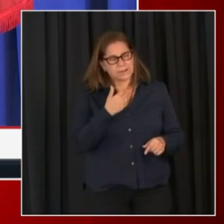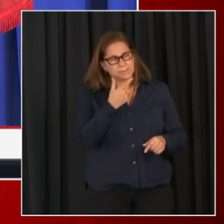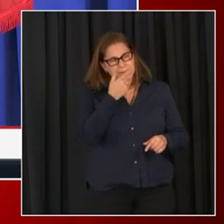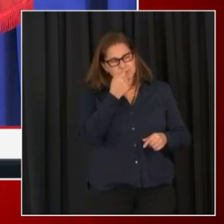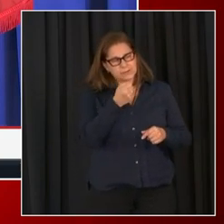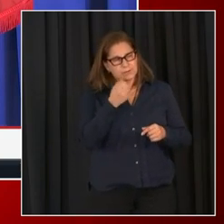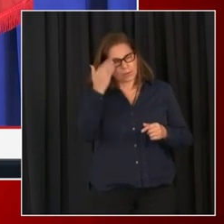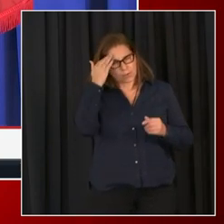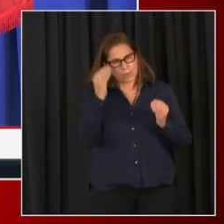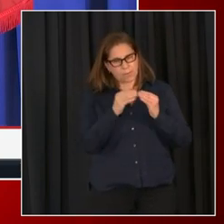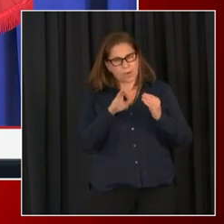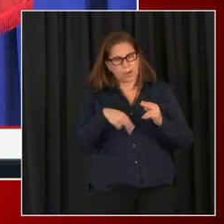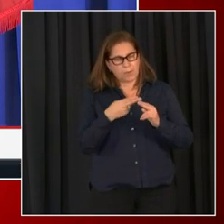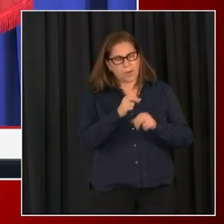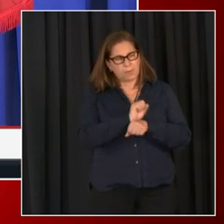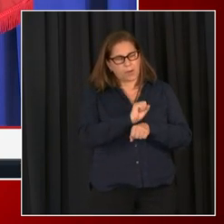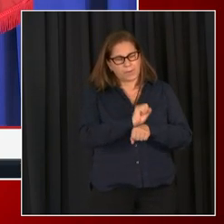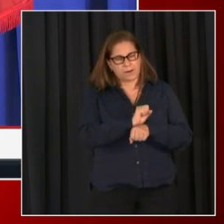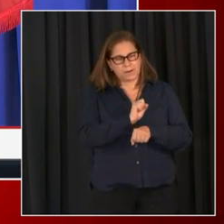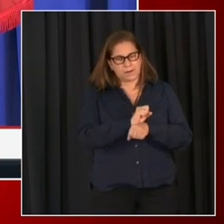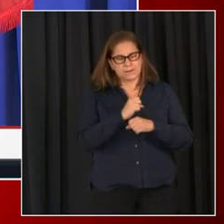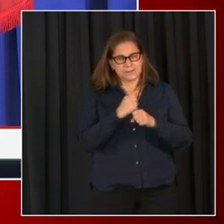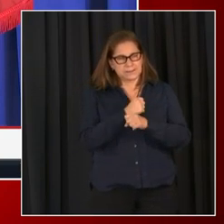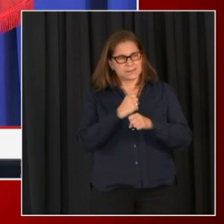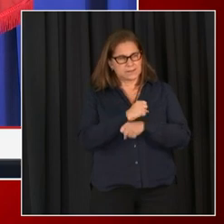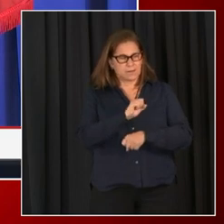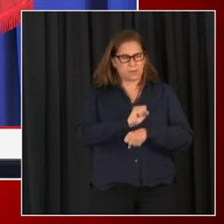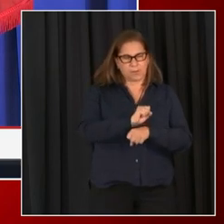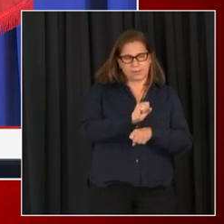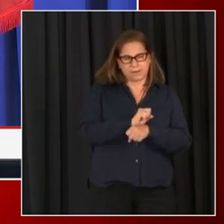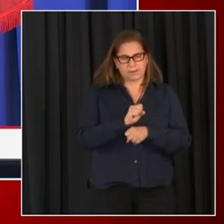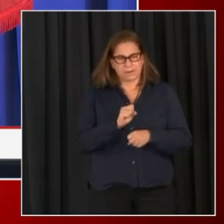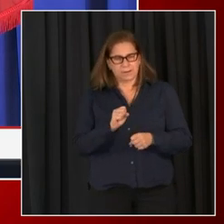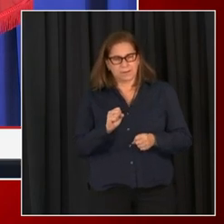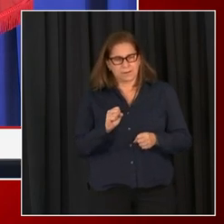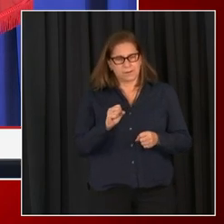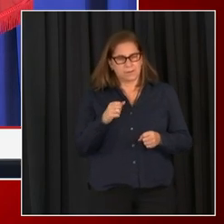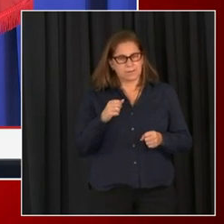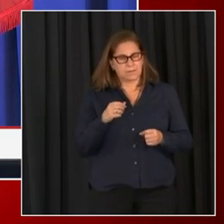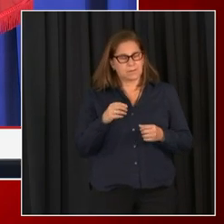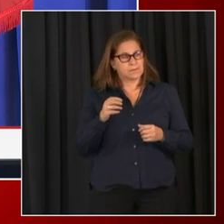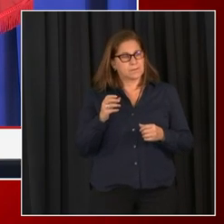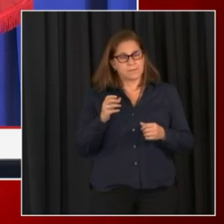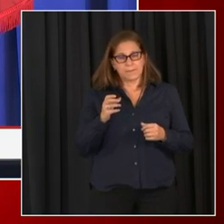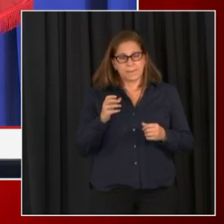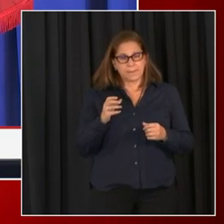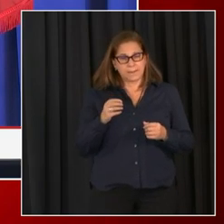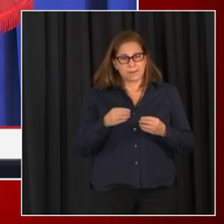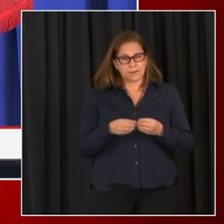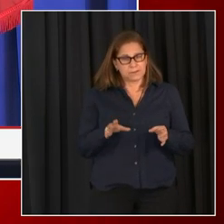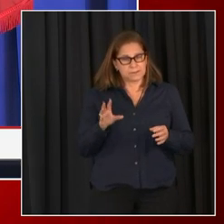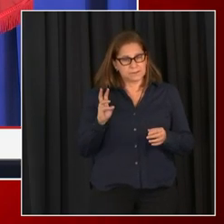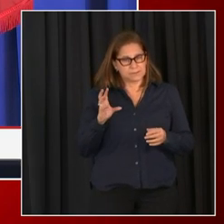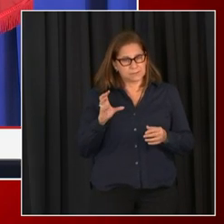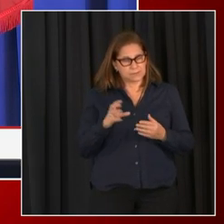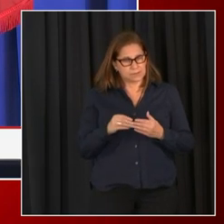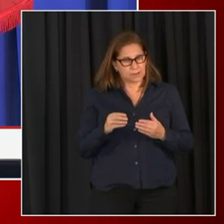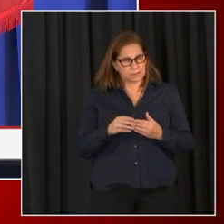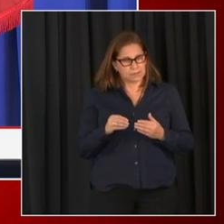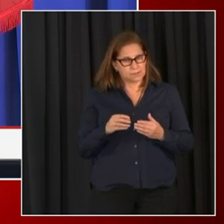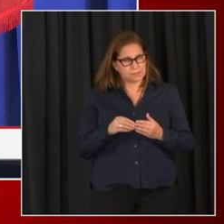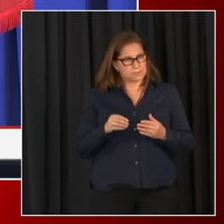First off, I'm curious, you know, the folks lost the $600 in DC. Have they started getting? Nobody lost anything in